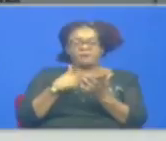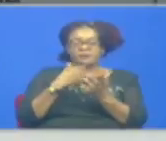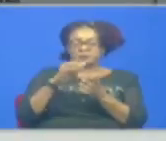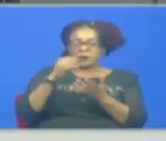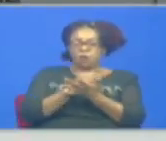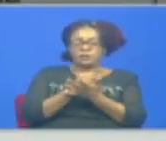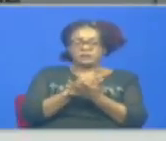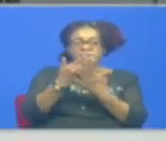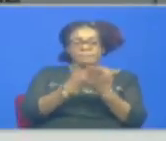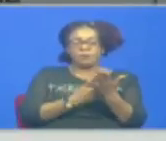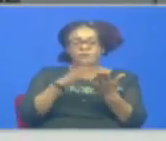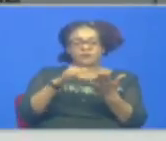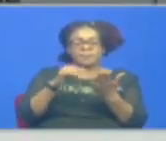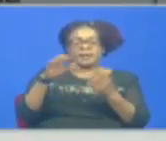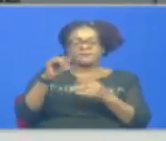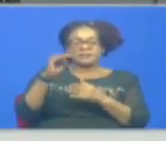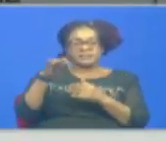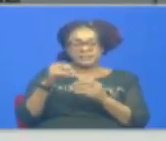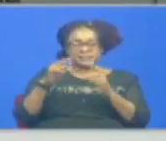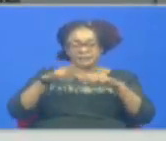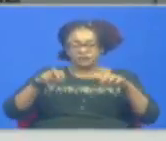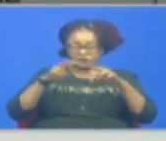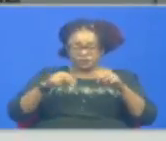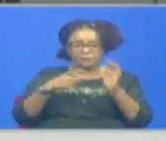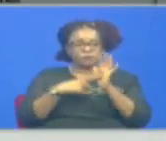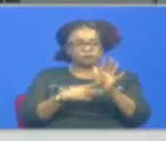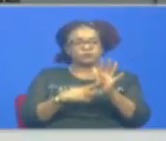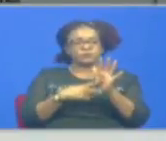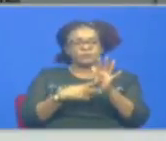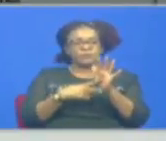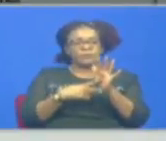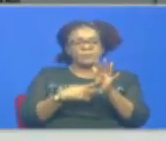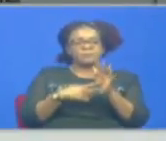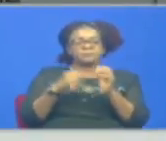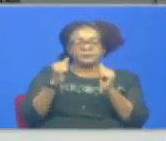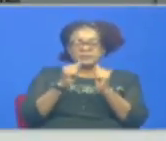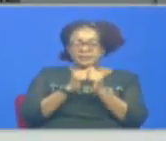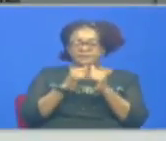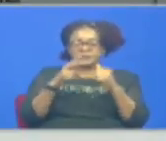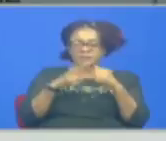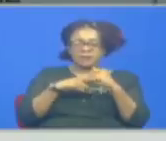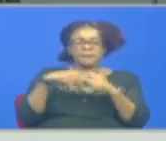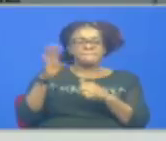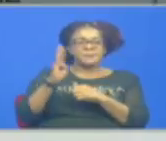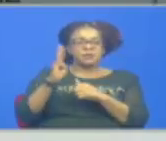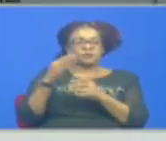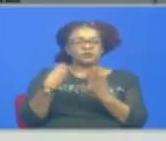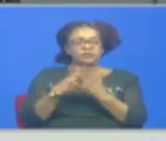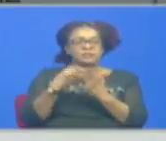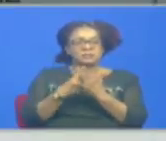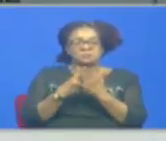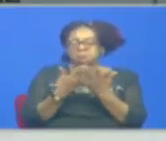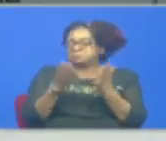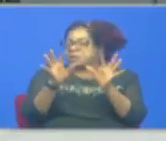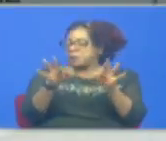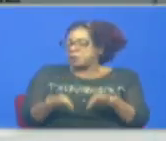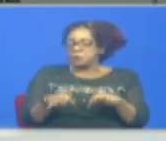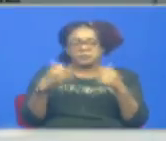from investigating agencies indicates that a whopping 17 billion shillings was unaccounted for in